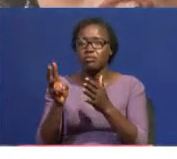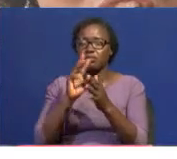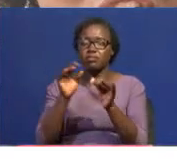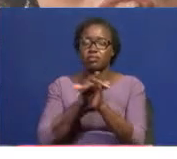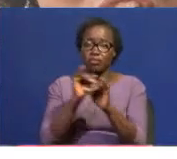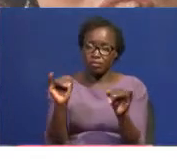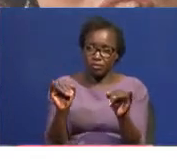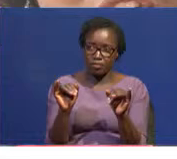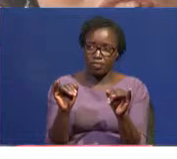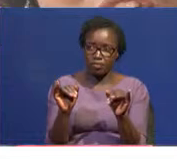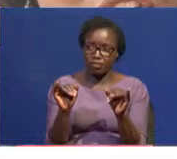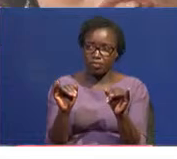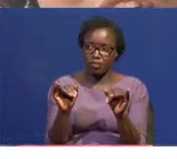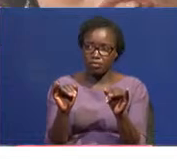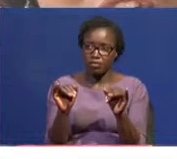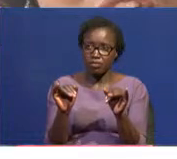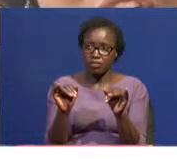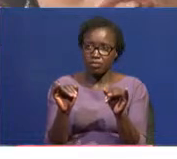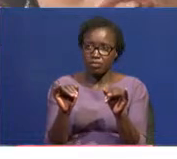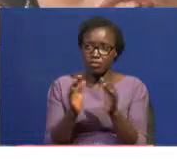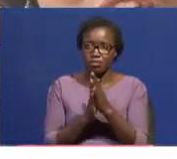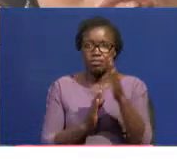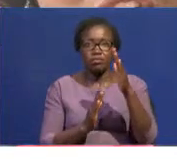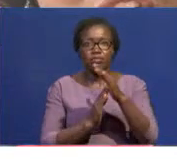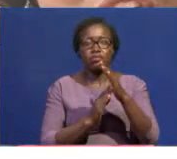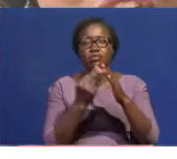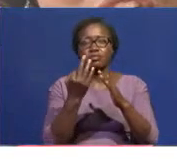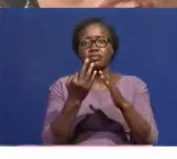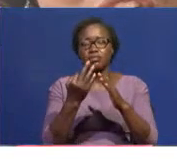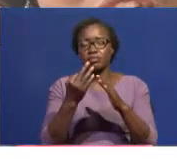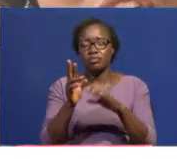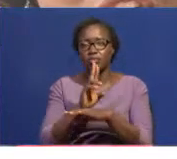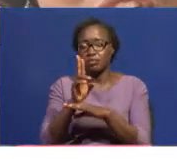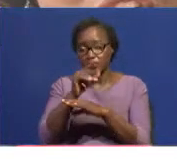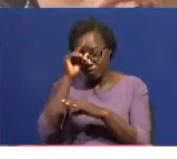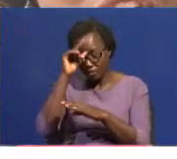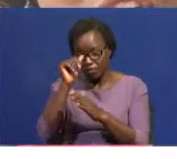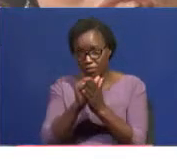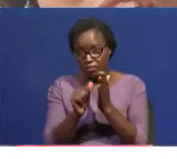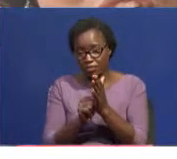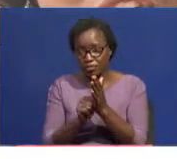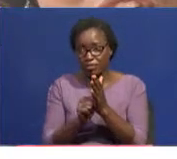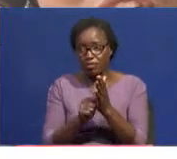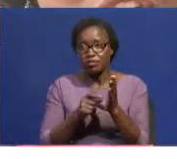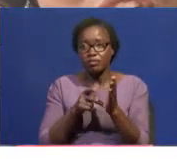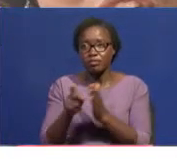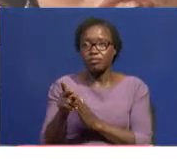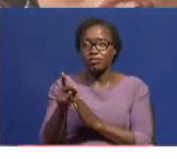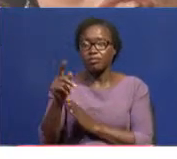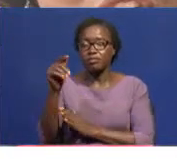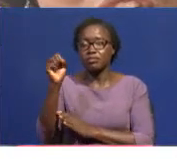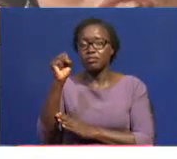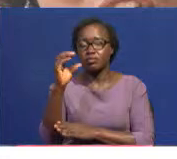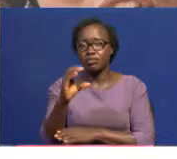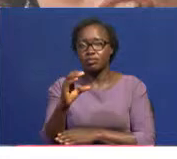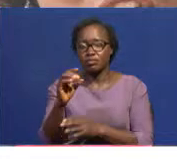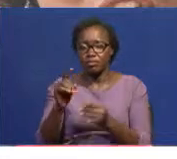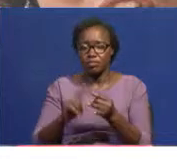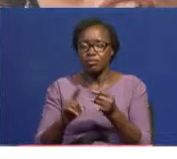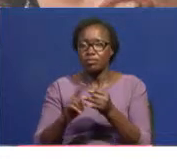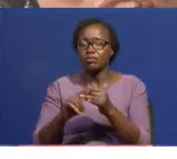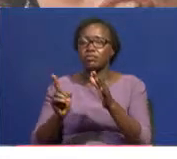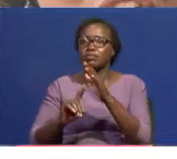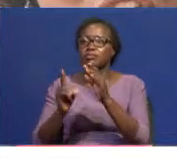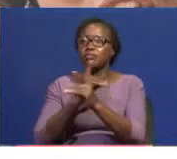and Sanitation. On the other hand, the top three spending government agencies on recurrent expenditure were the Teachers Service Commission, Ministry